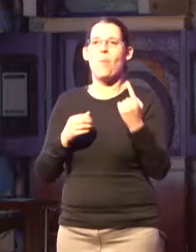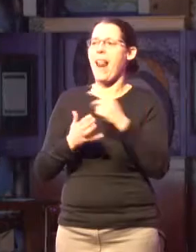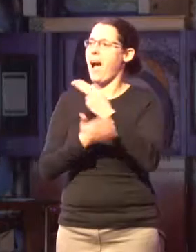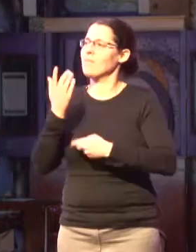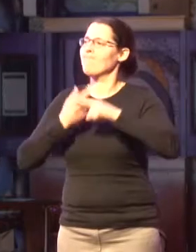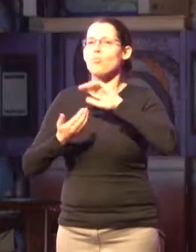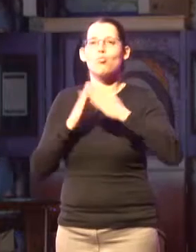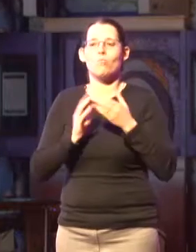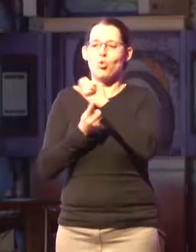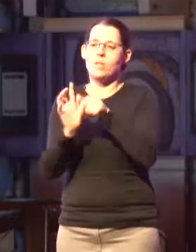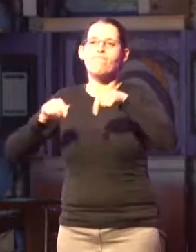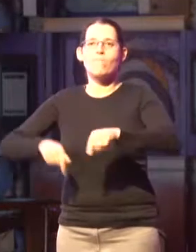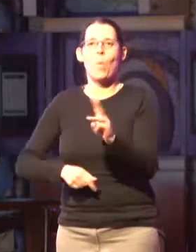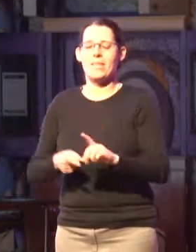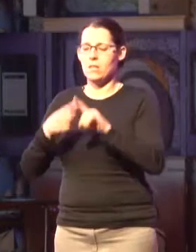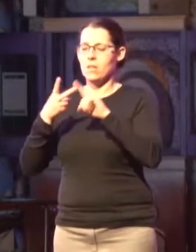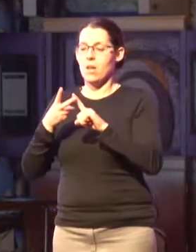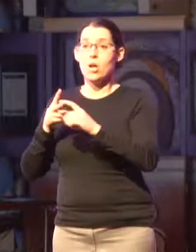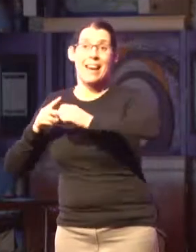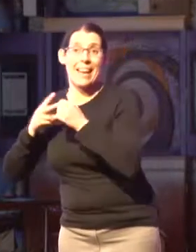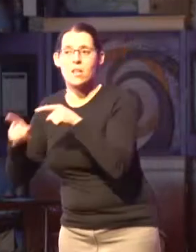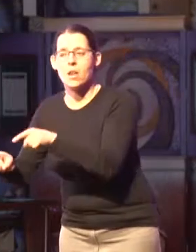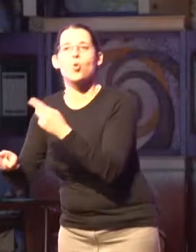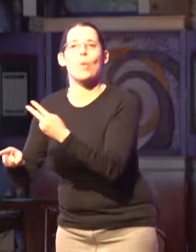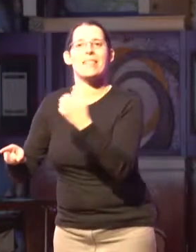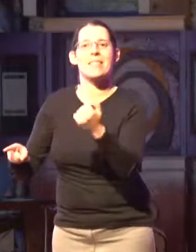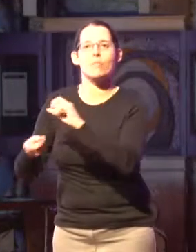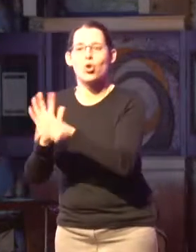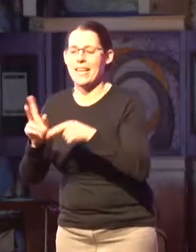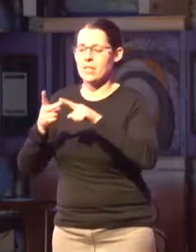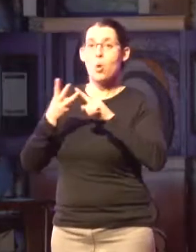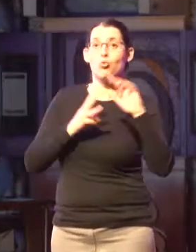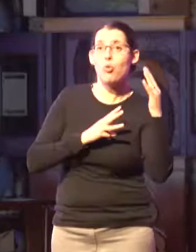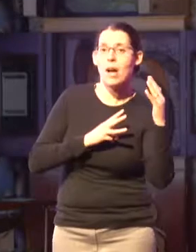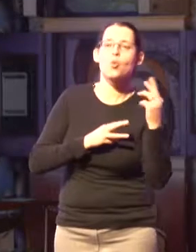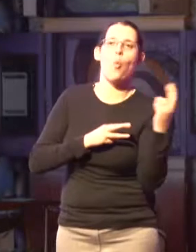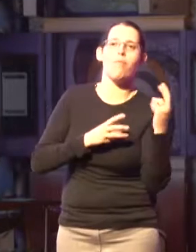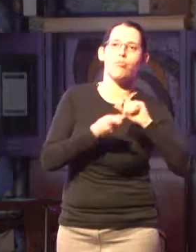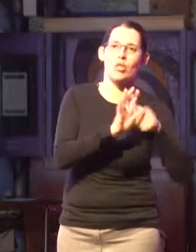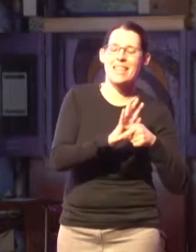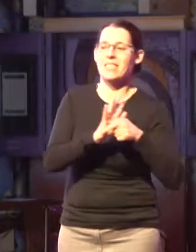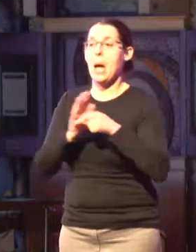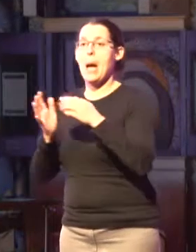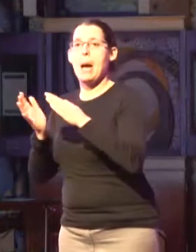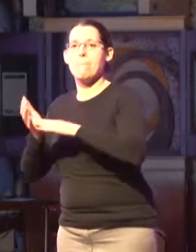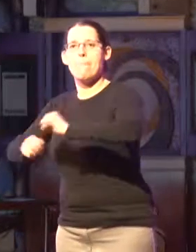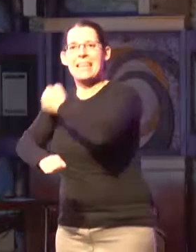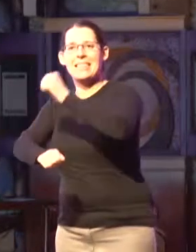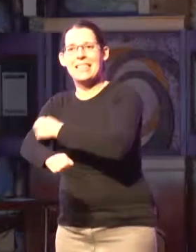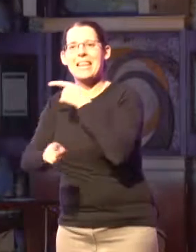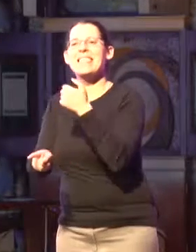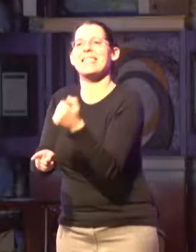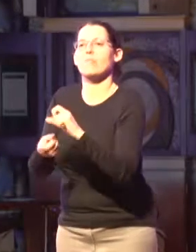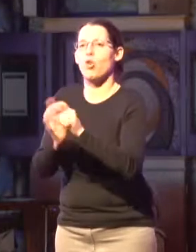Wellington, 26 projects in Dunedin, 12 in Porirua, and 6 in Masterton.